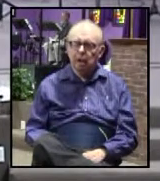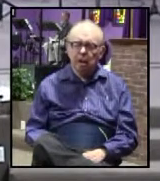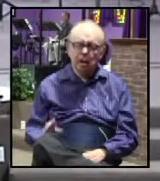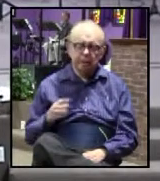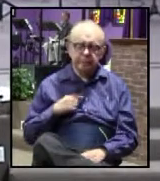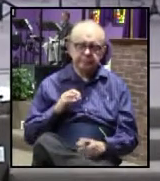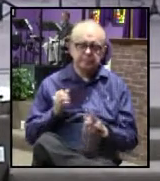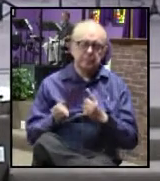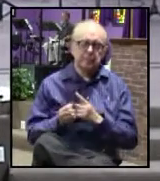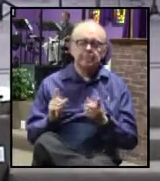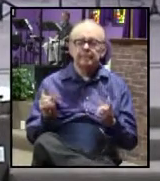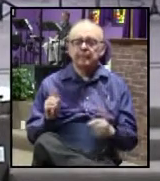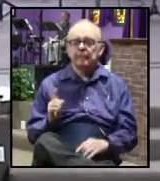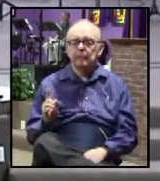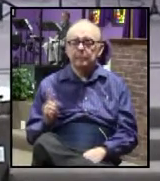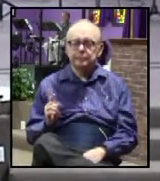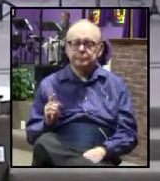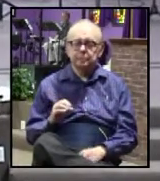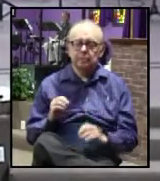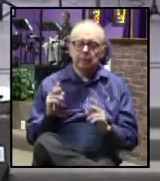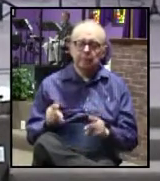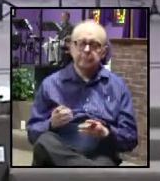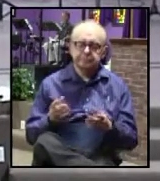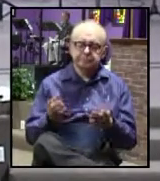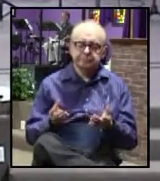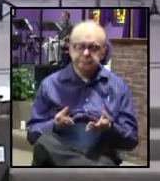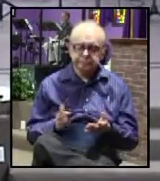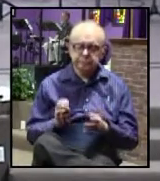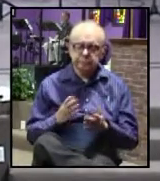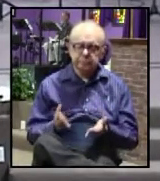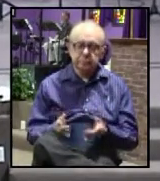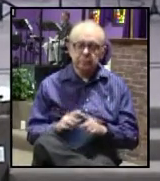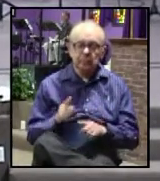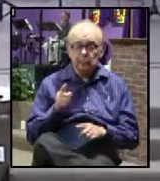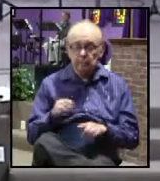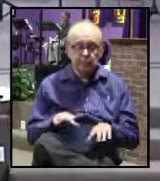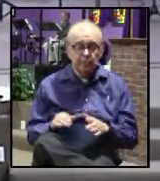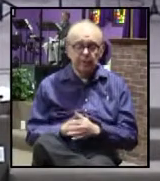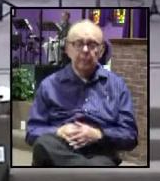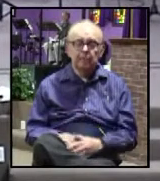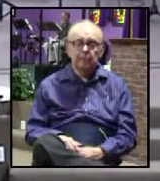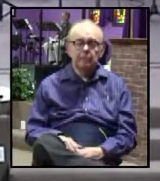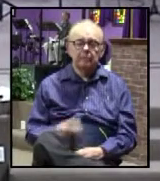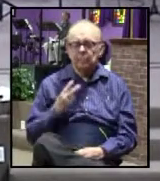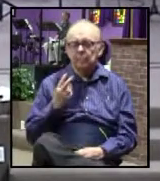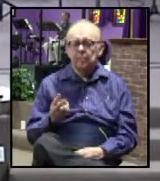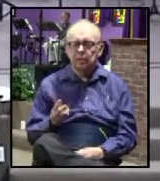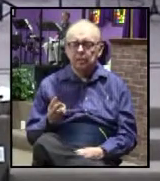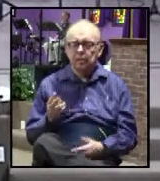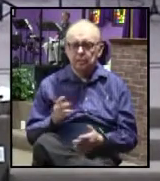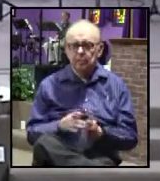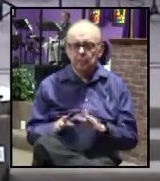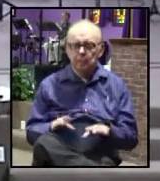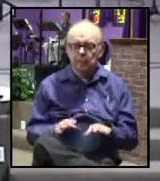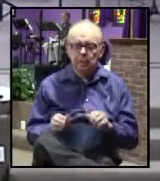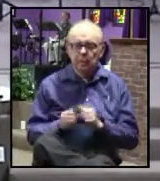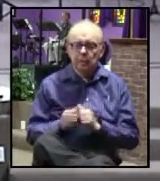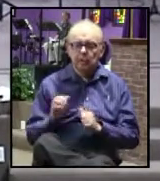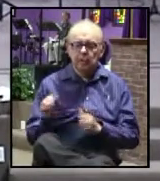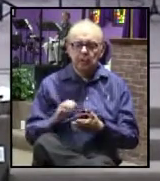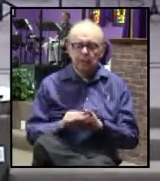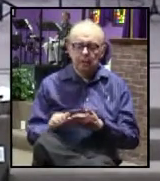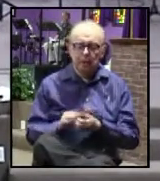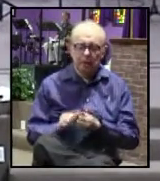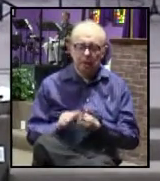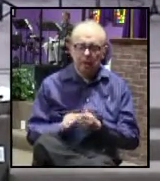You're in a situation where nobody really wants to be there, but you're doing it. You see, this is what Jesus did when he was washing their feet.